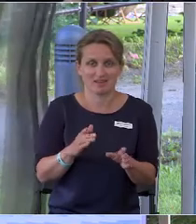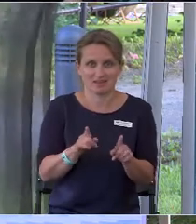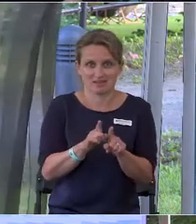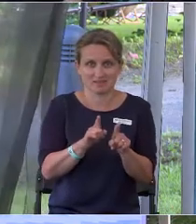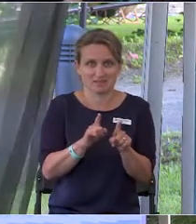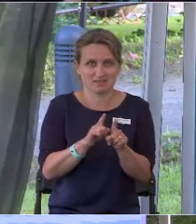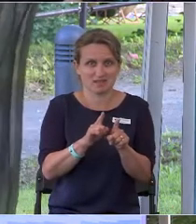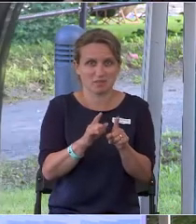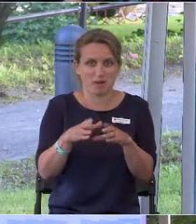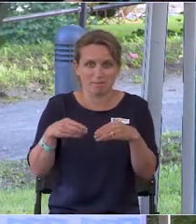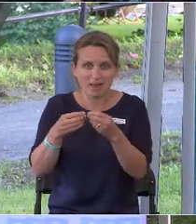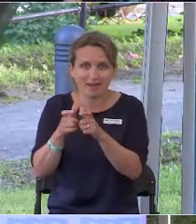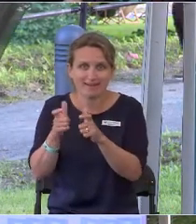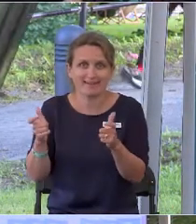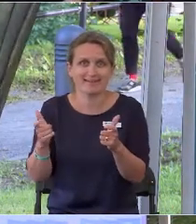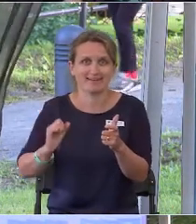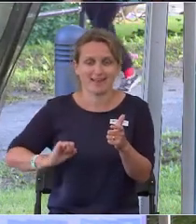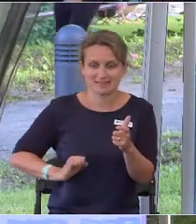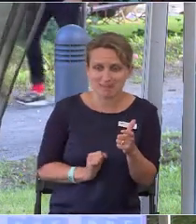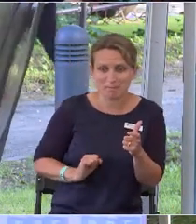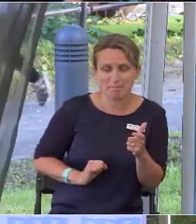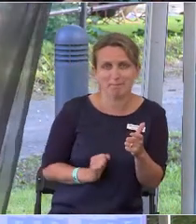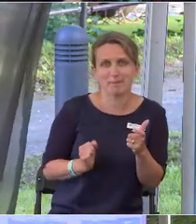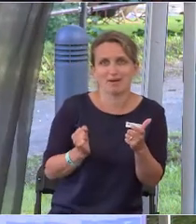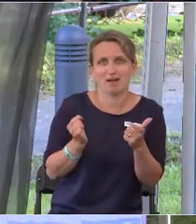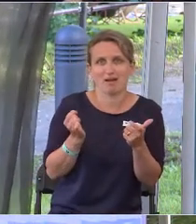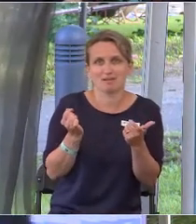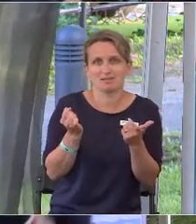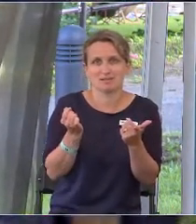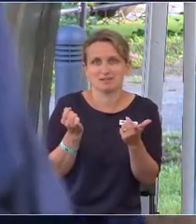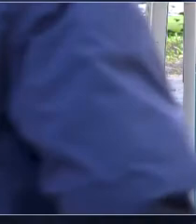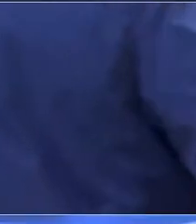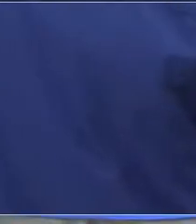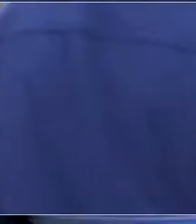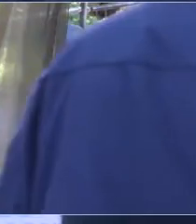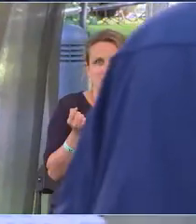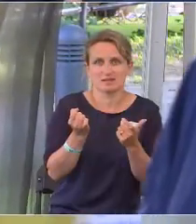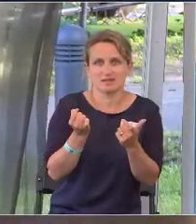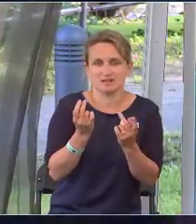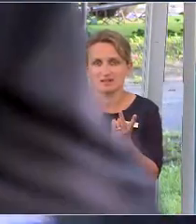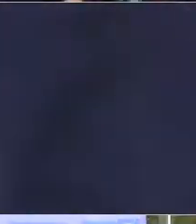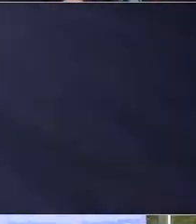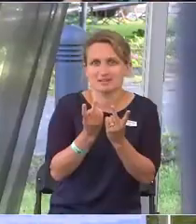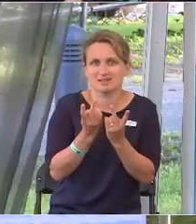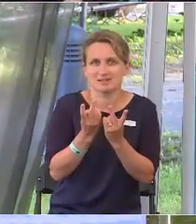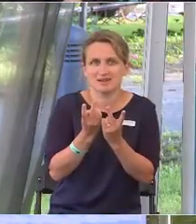do it for the family members, the friends, some of the accountants, what you want to protect.